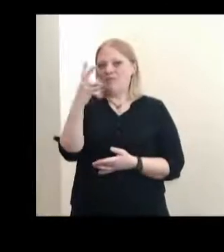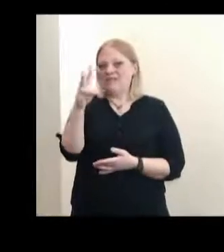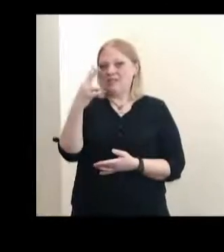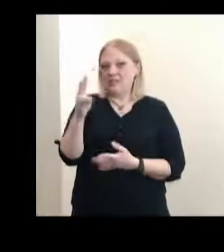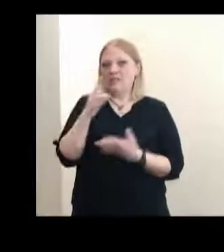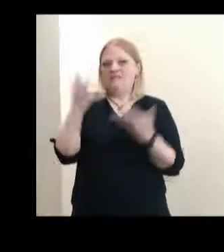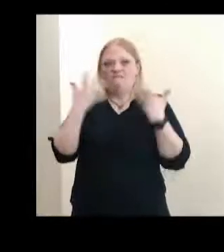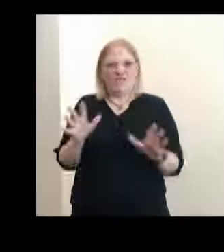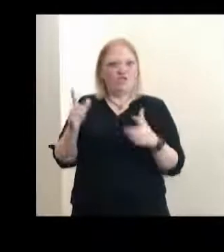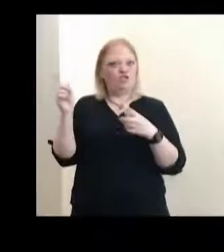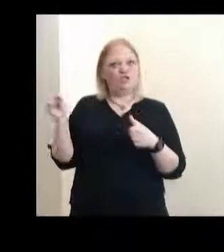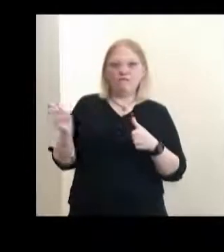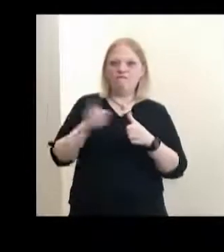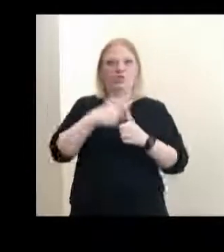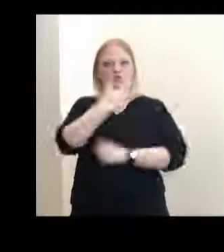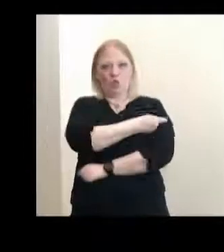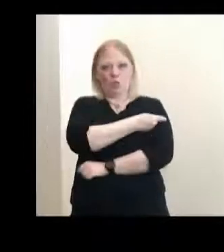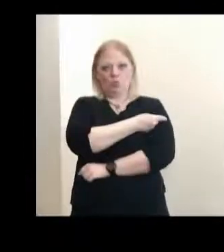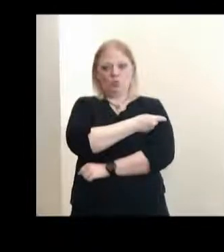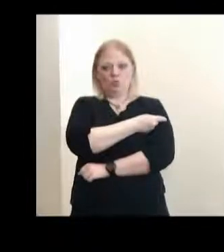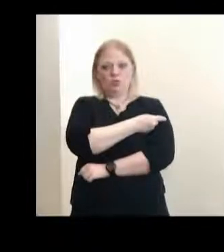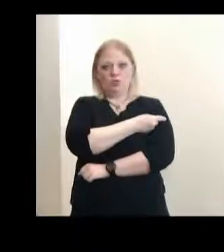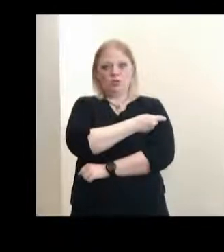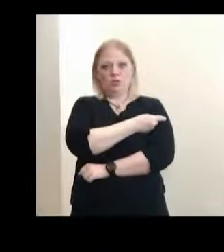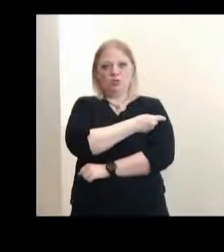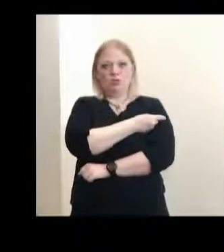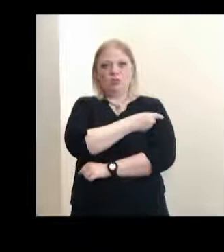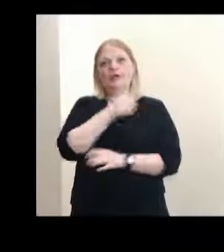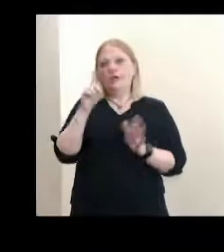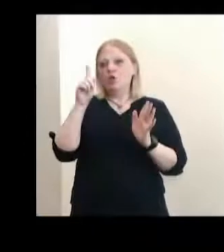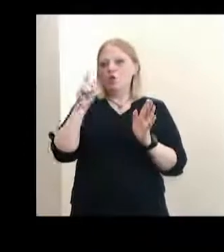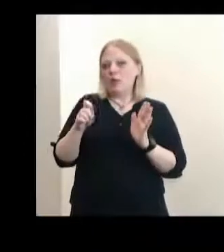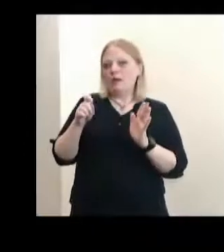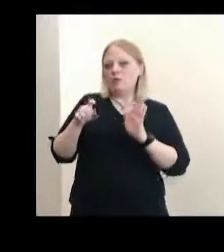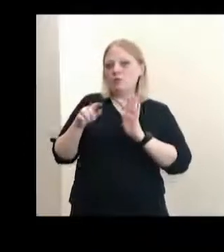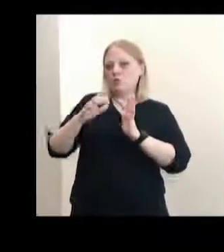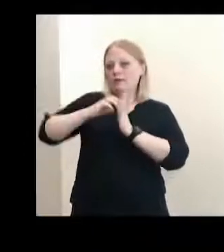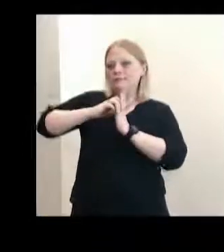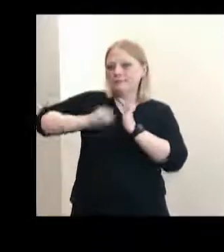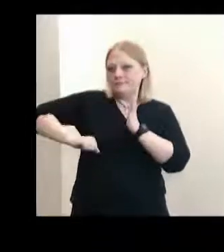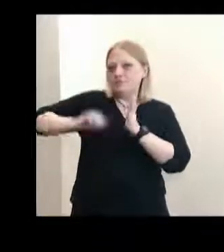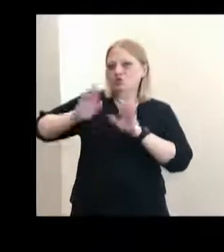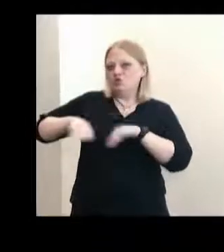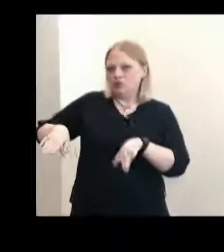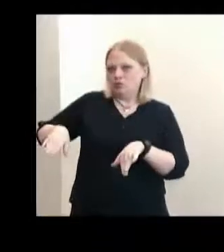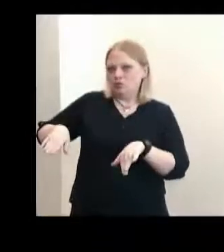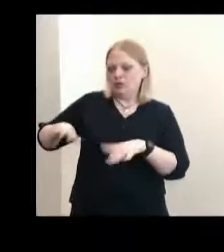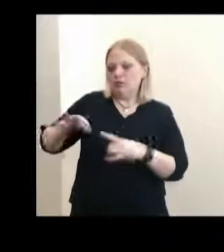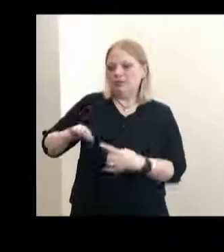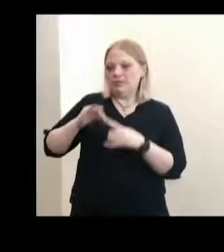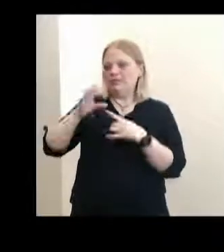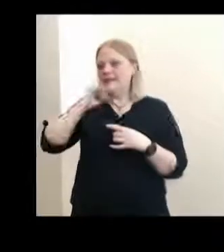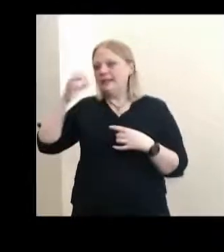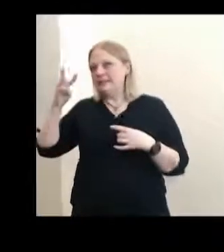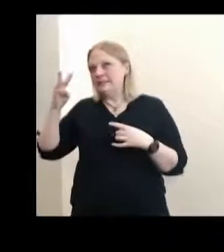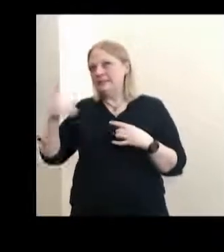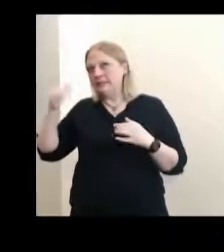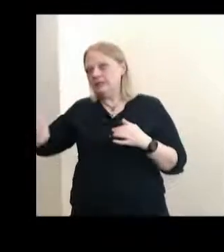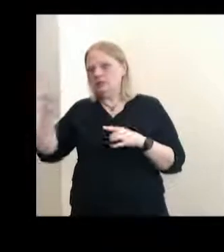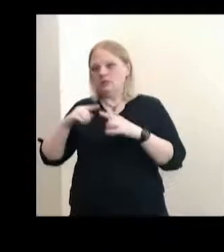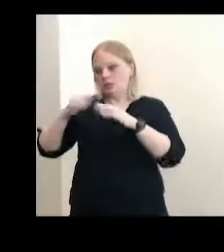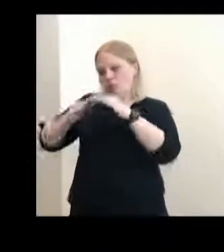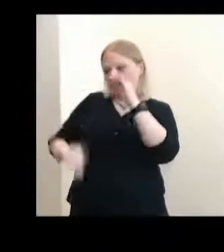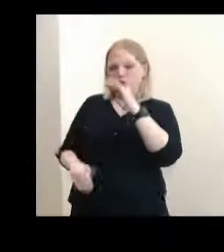256,817, had received a first dose. When you back out our children, because most of them, except for 16-year-olds with the Pfizer, are not